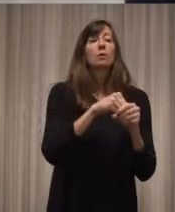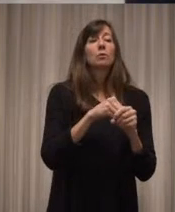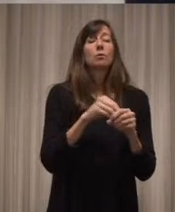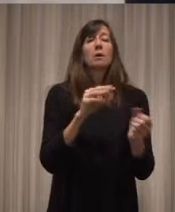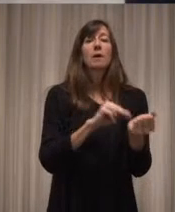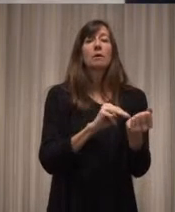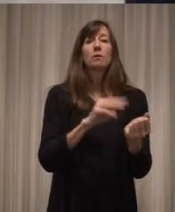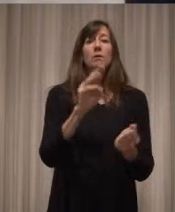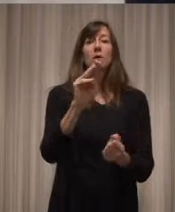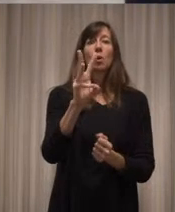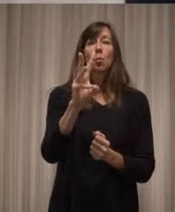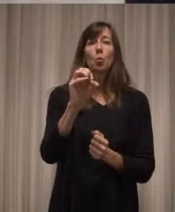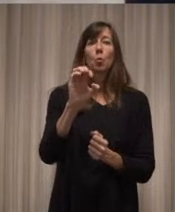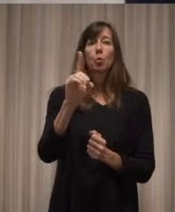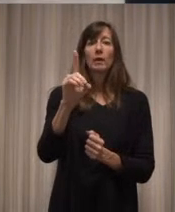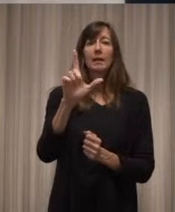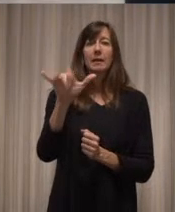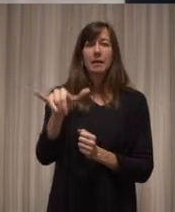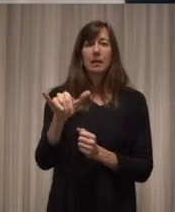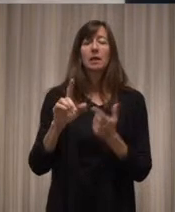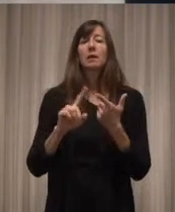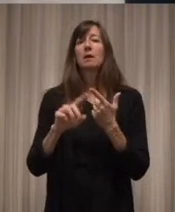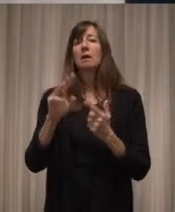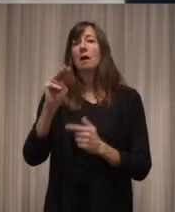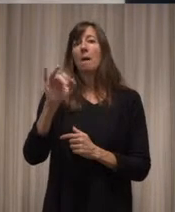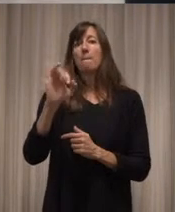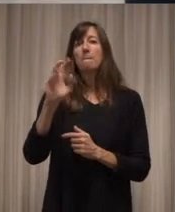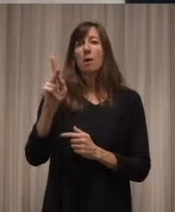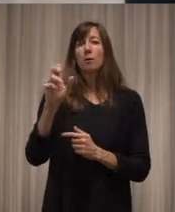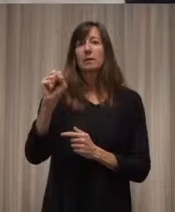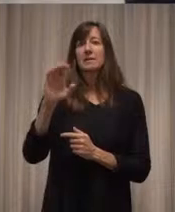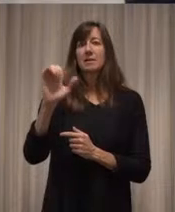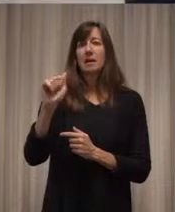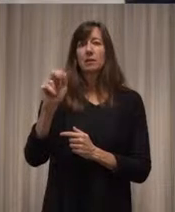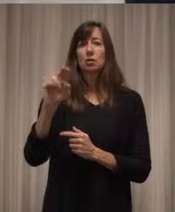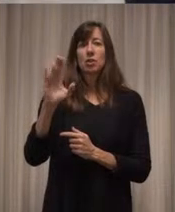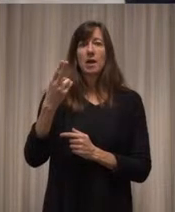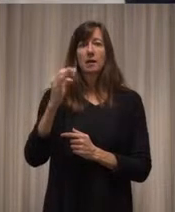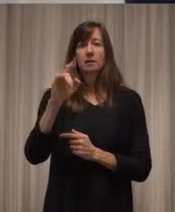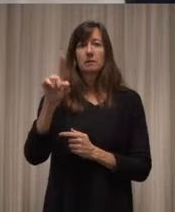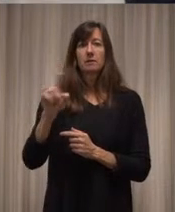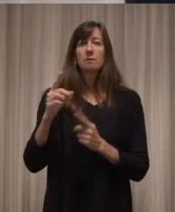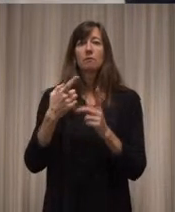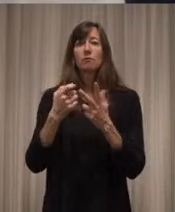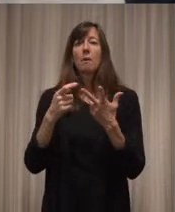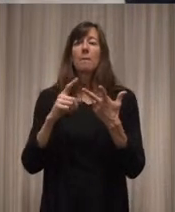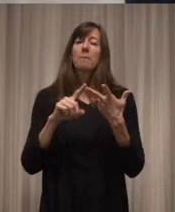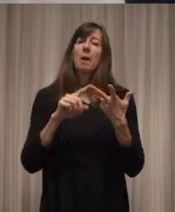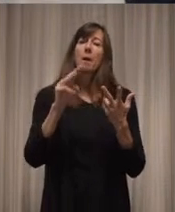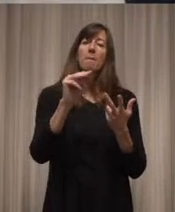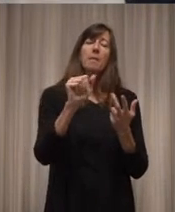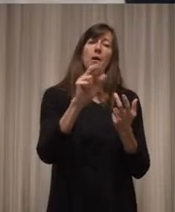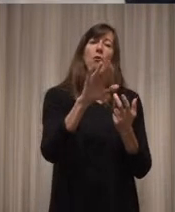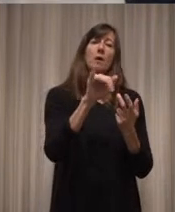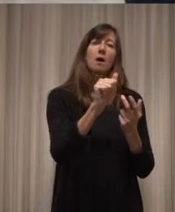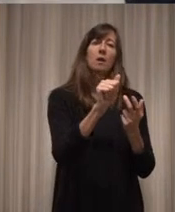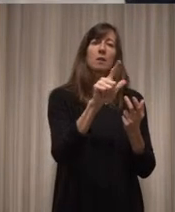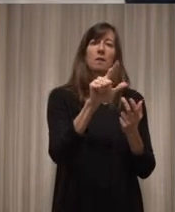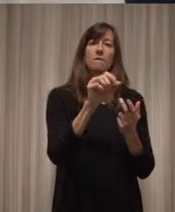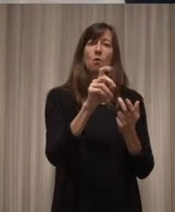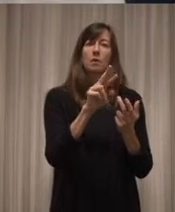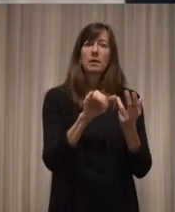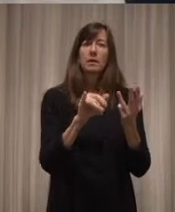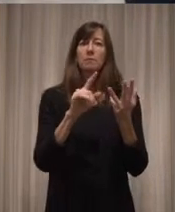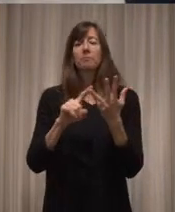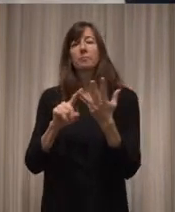for Family Health, Dr. Marta Sanchez from the Institute for Family Health, Marielle Fiore from Lavos,